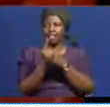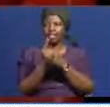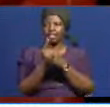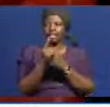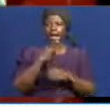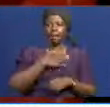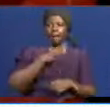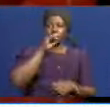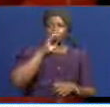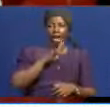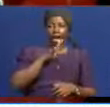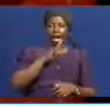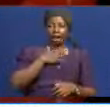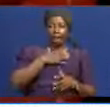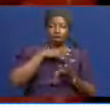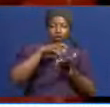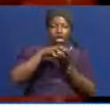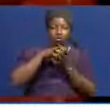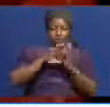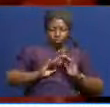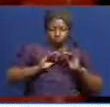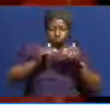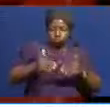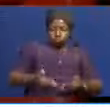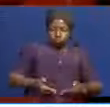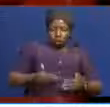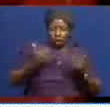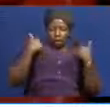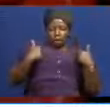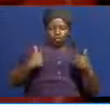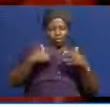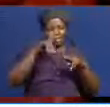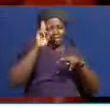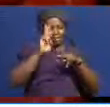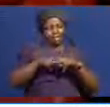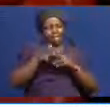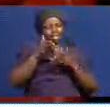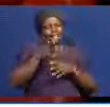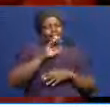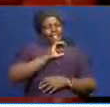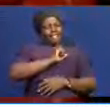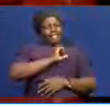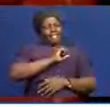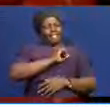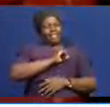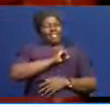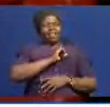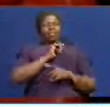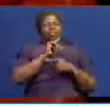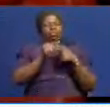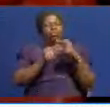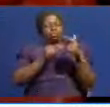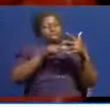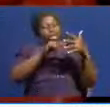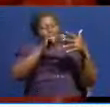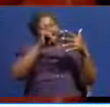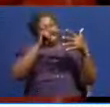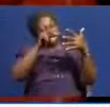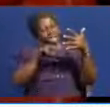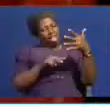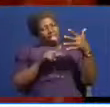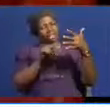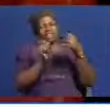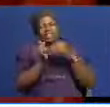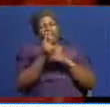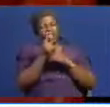my condition, I have had to sit here and go through all 11 counts to understand which one actually has